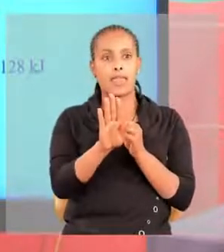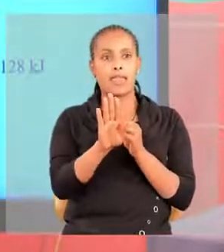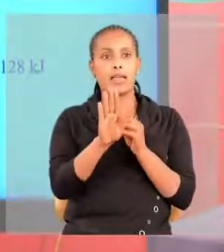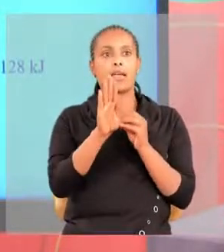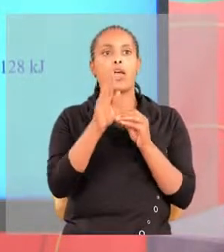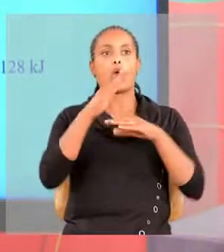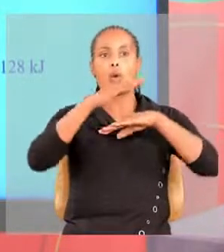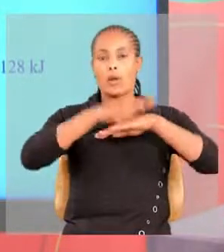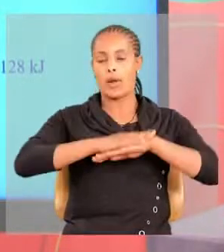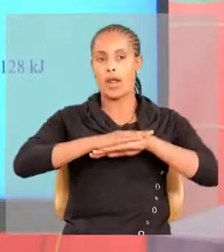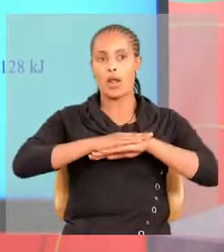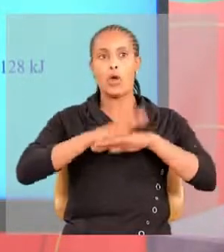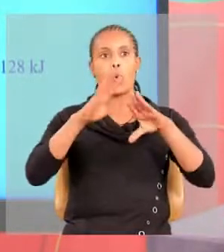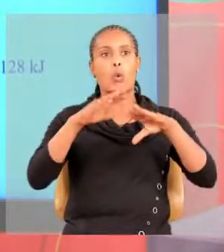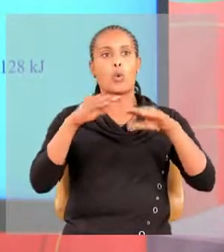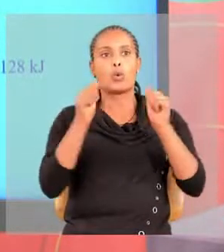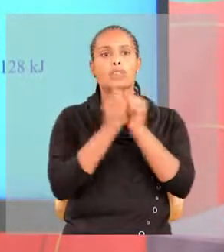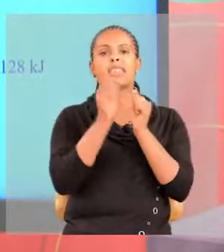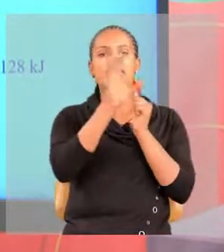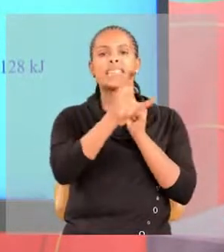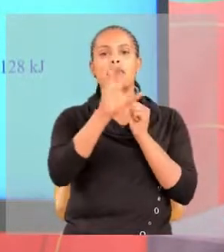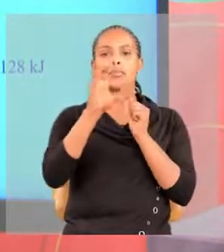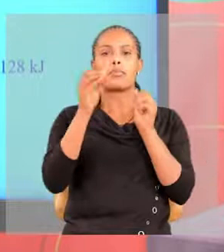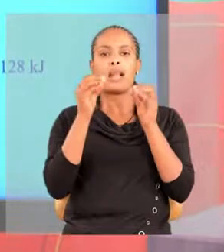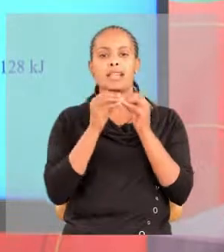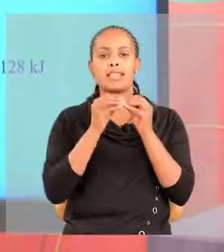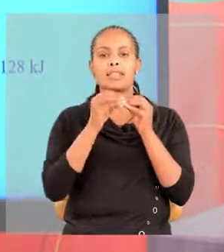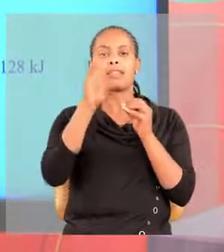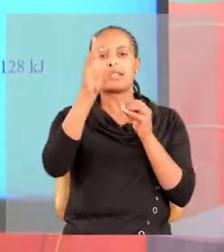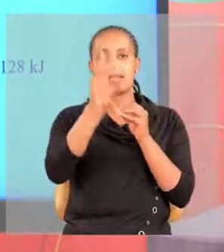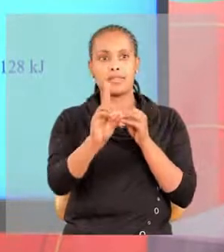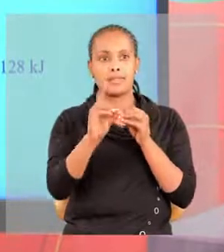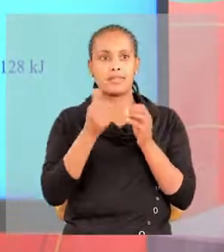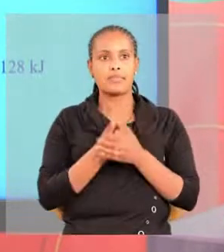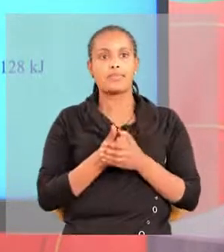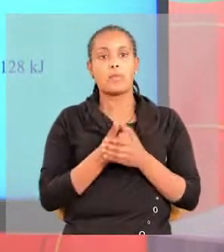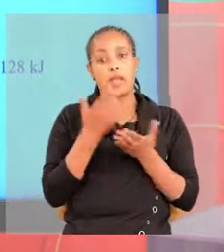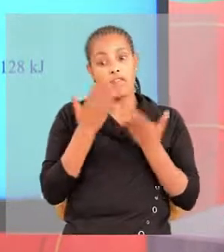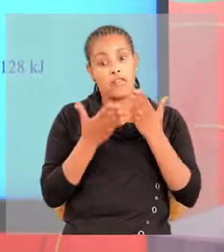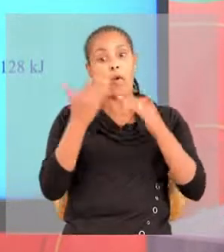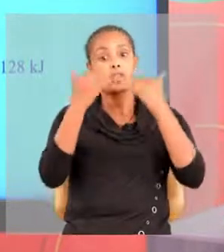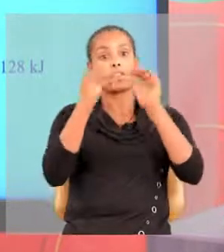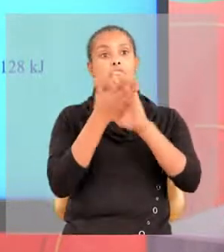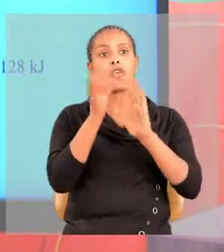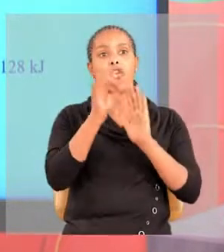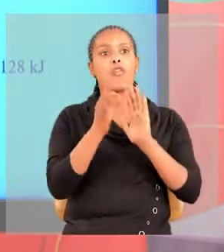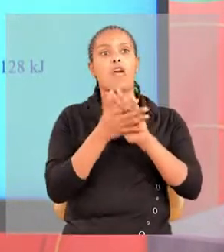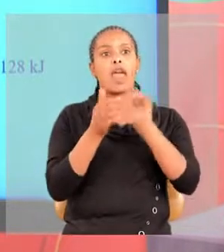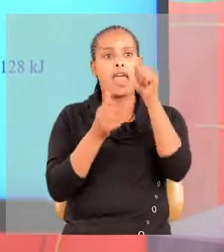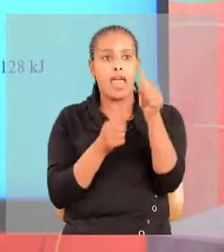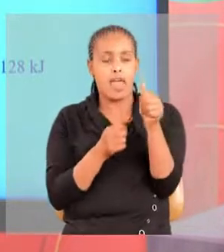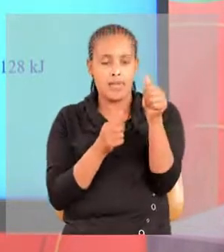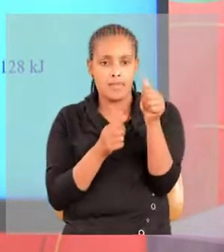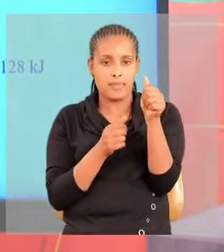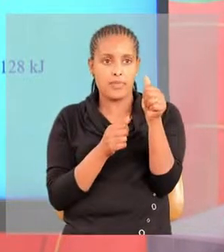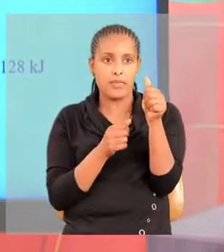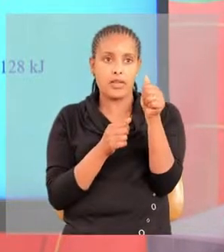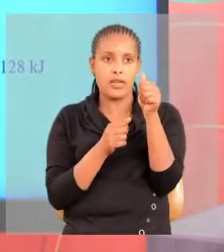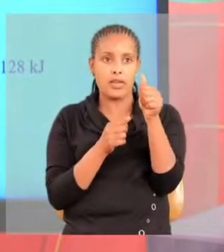in equilibrium with C plus D. If concentration of M